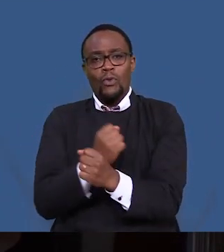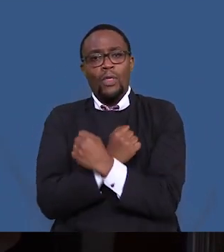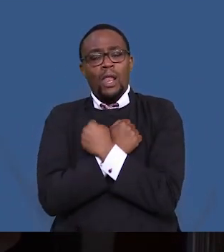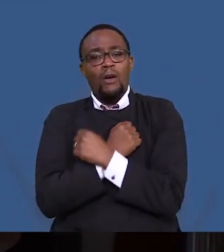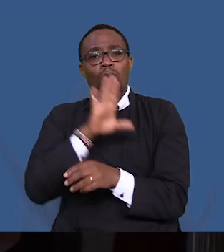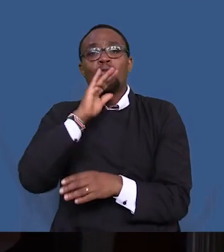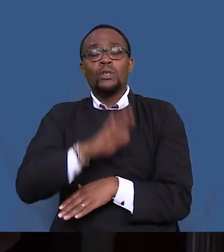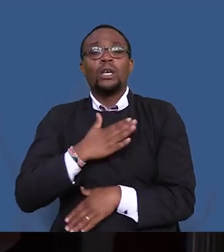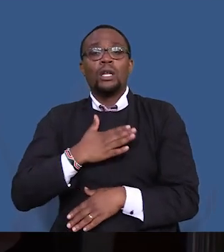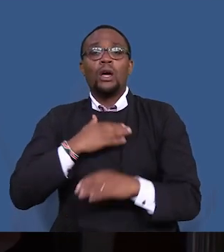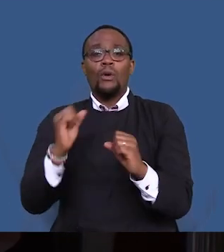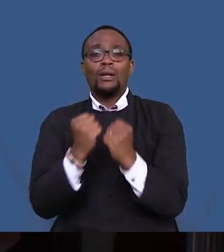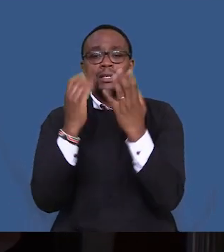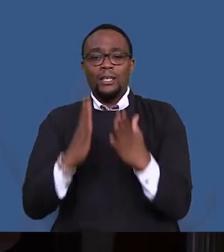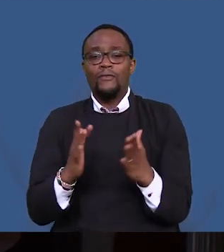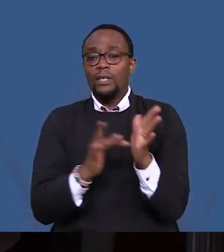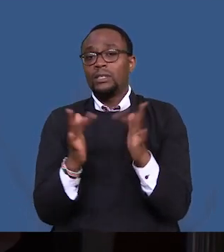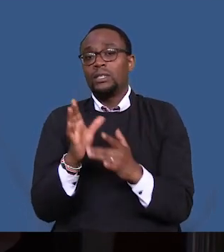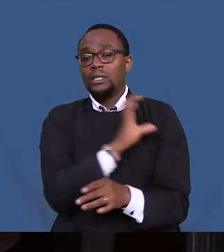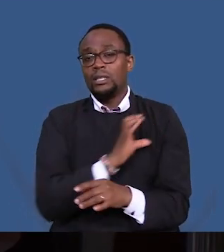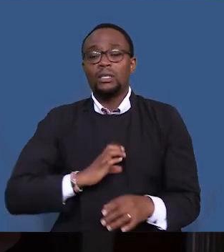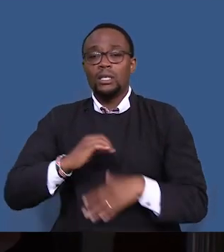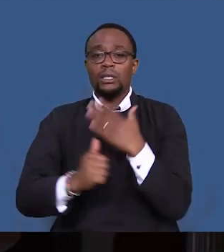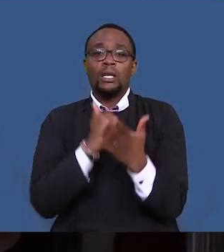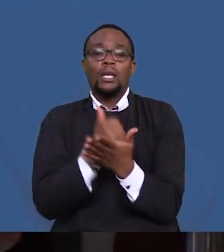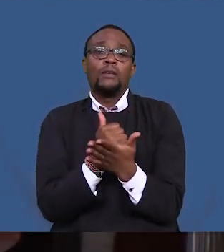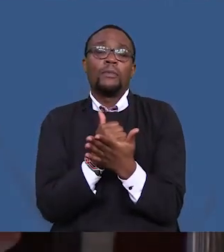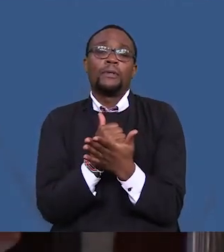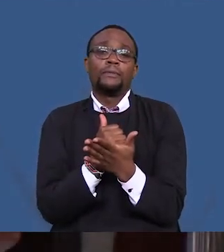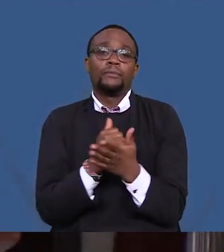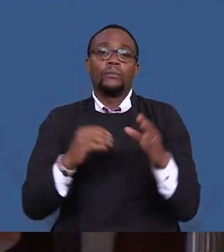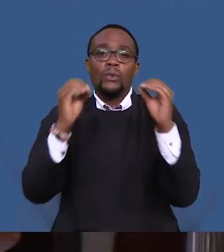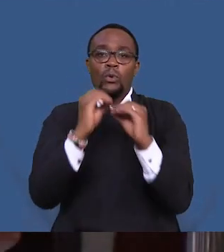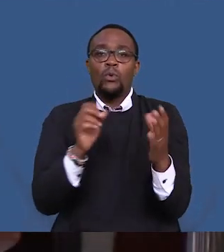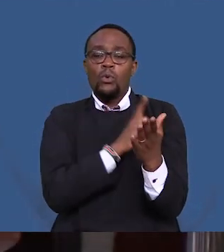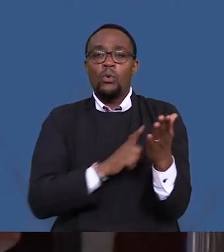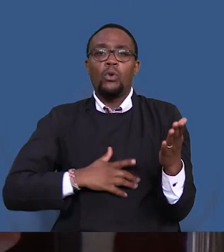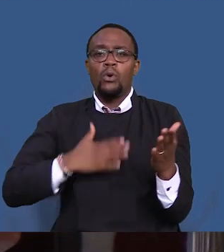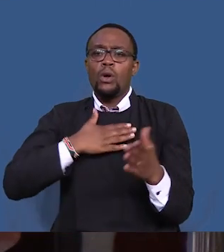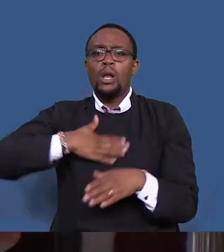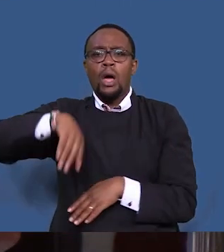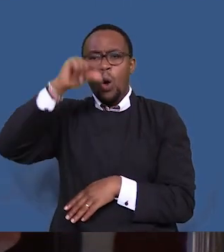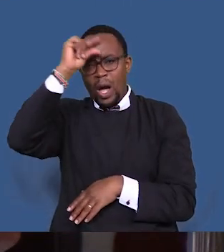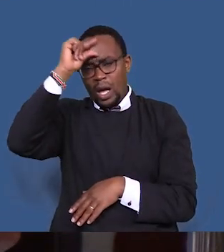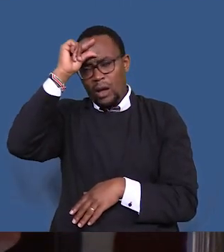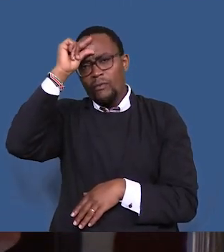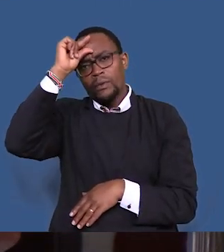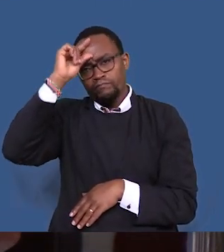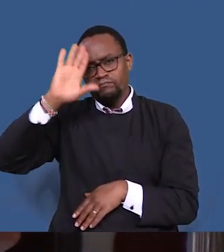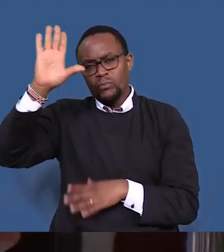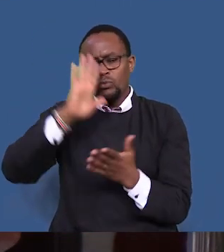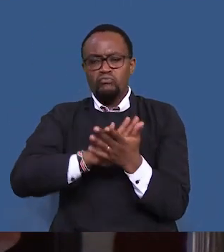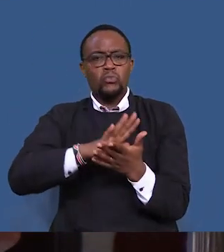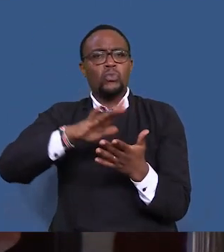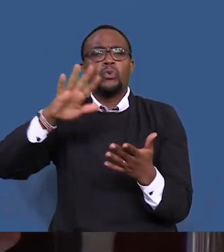only Son, our Savior, Jesus Christ. Amen. O Lord, our Governor, whose